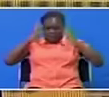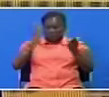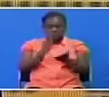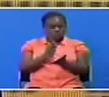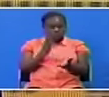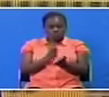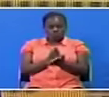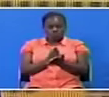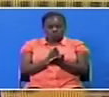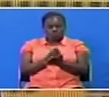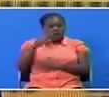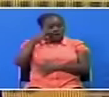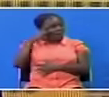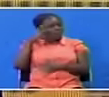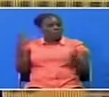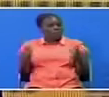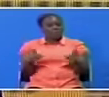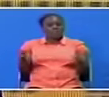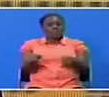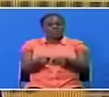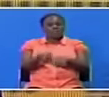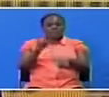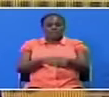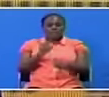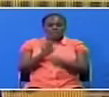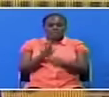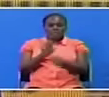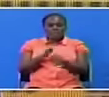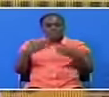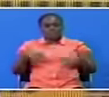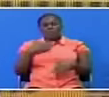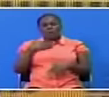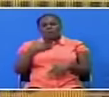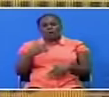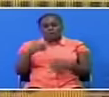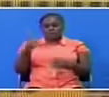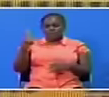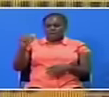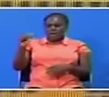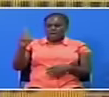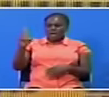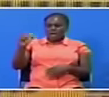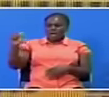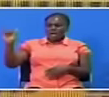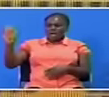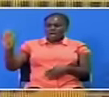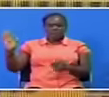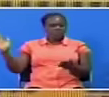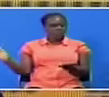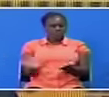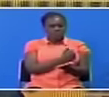yanayotekelezwa na kundi la Al-Shabab. Vile vile, idadi kubwa ya Wakenya inataka kambi ya wakimbizi ya Dadaab kuondolewa kabisa humu